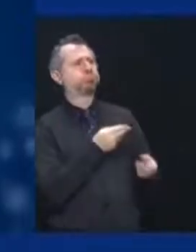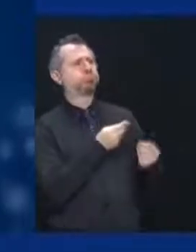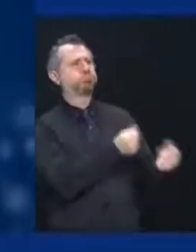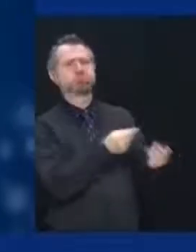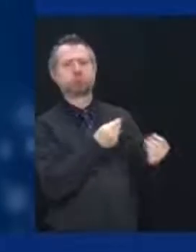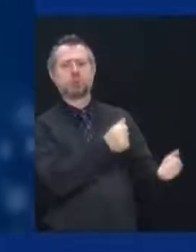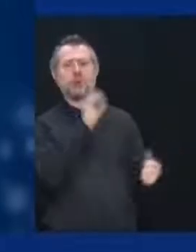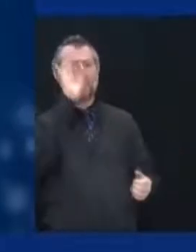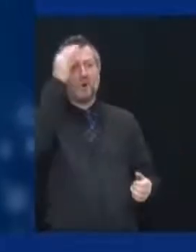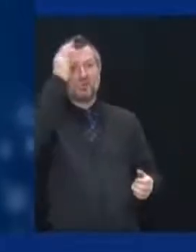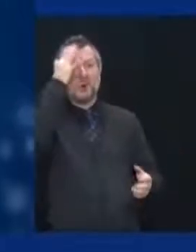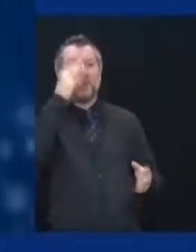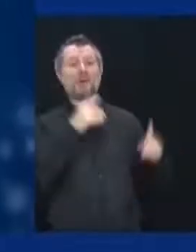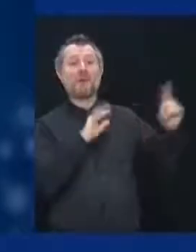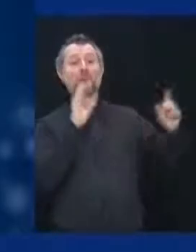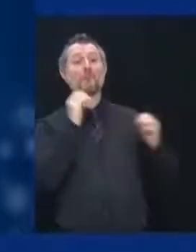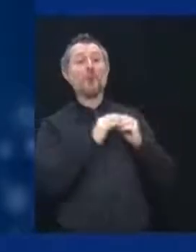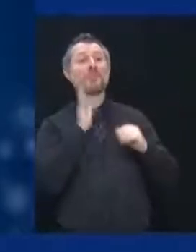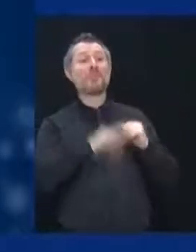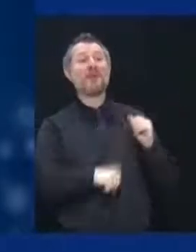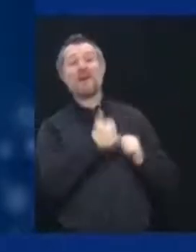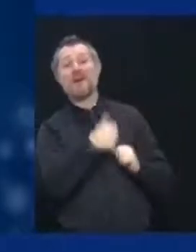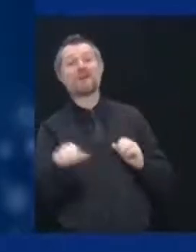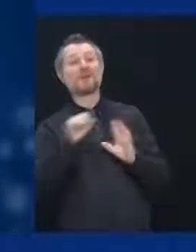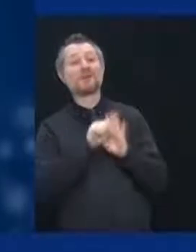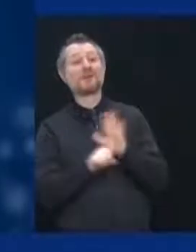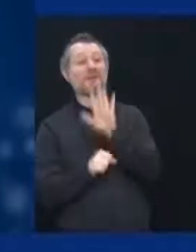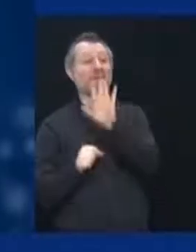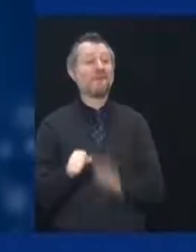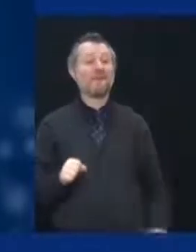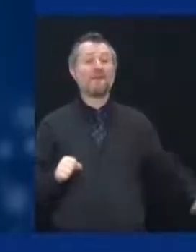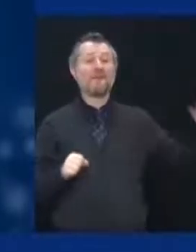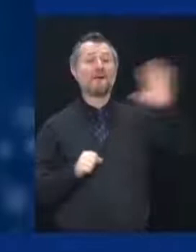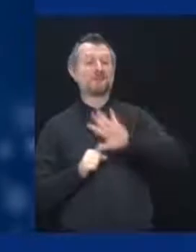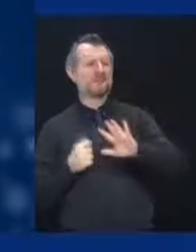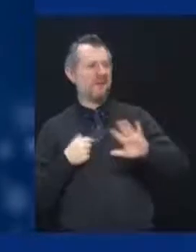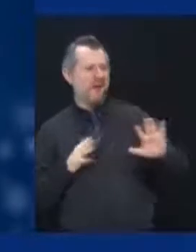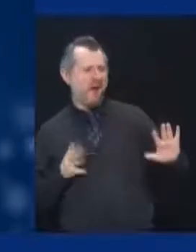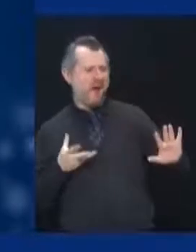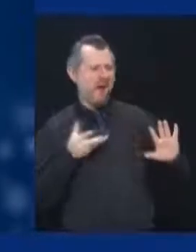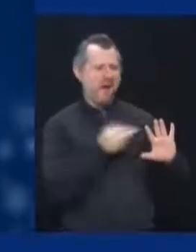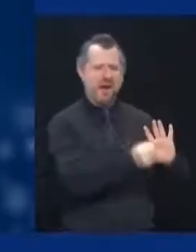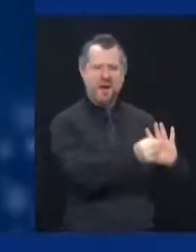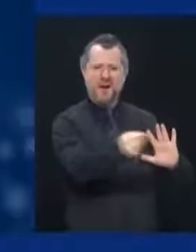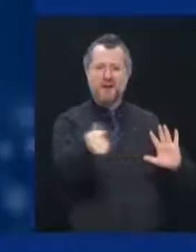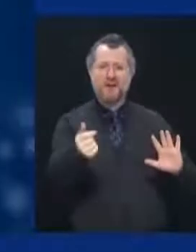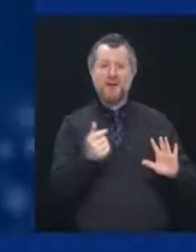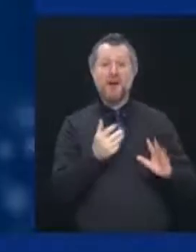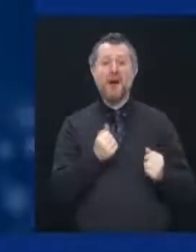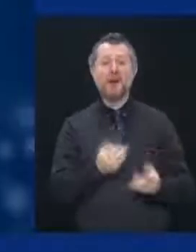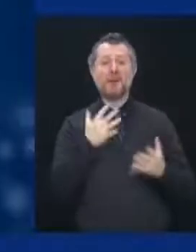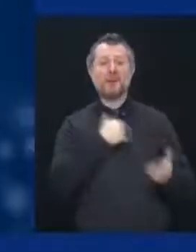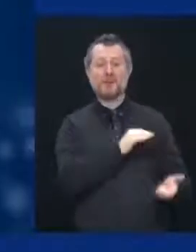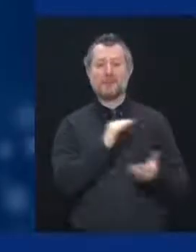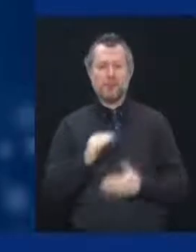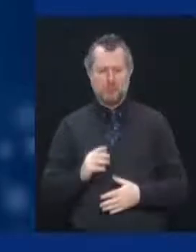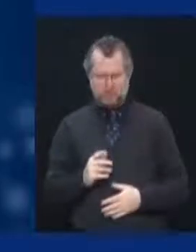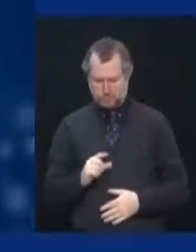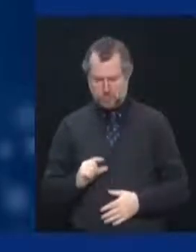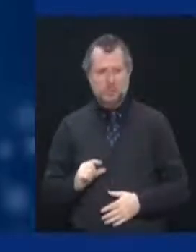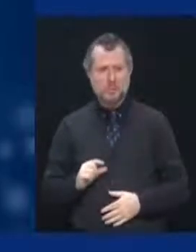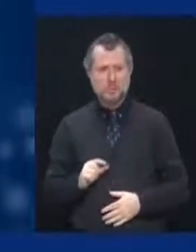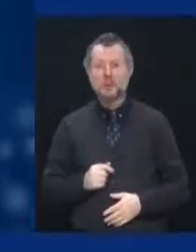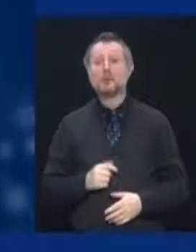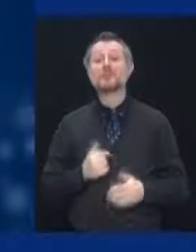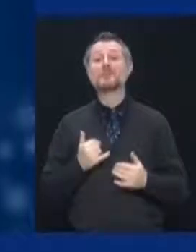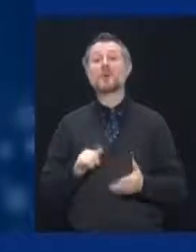than any other state compared to what it got back. There's always been a mismatch. New York was always what they called